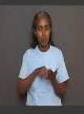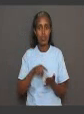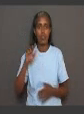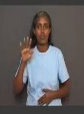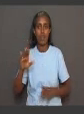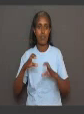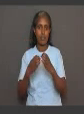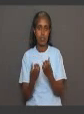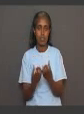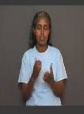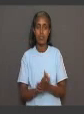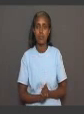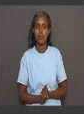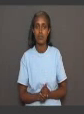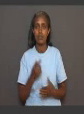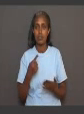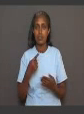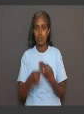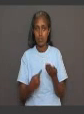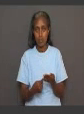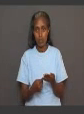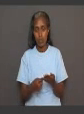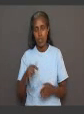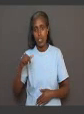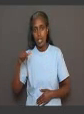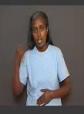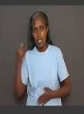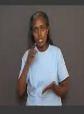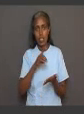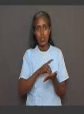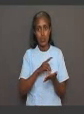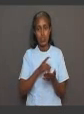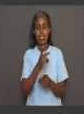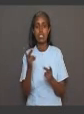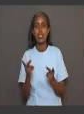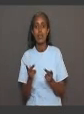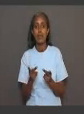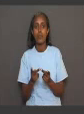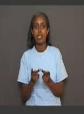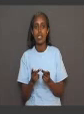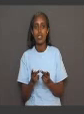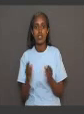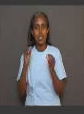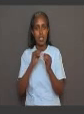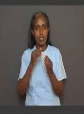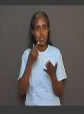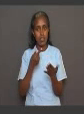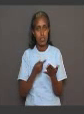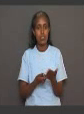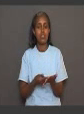22.5 class, so another dot is placed at this point.